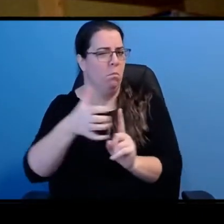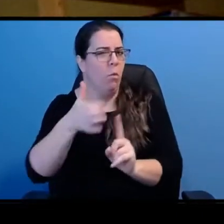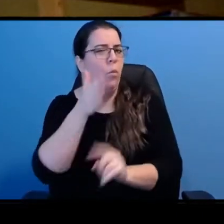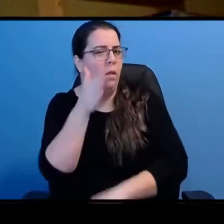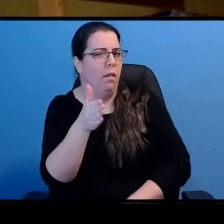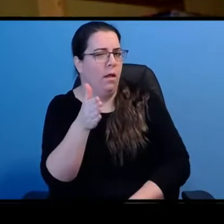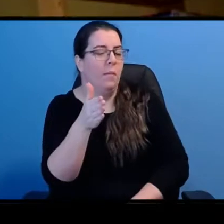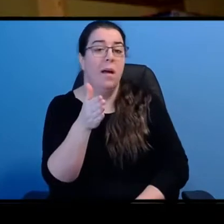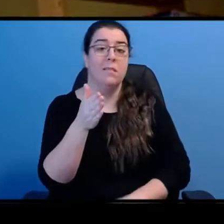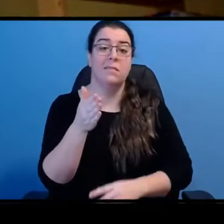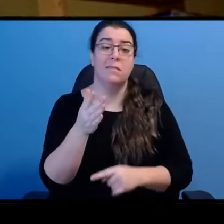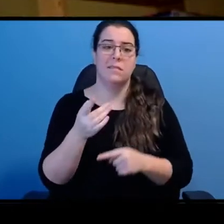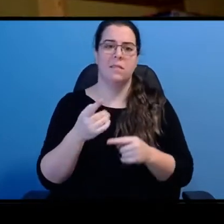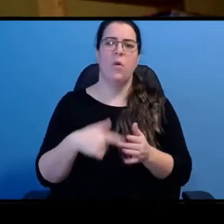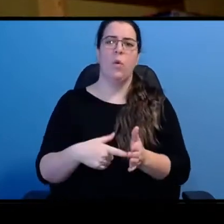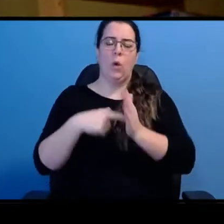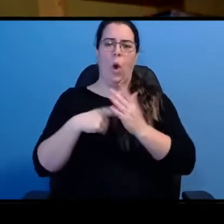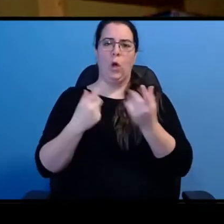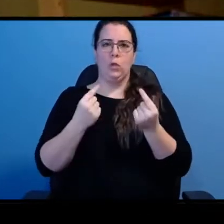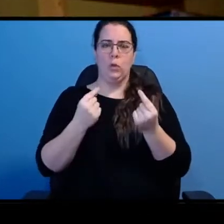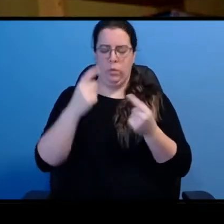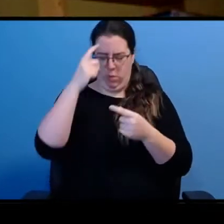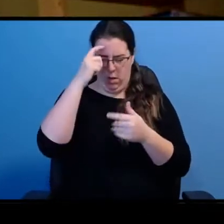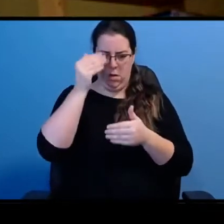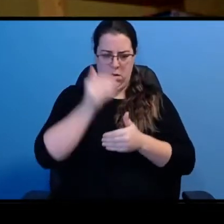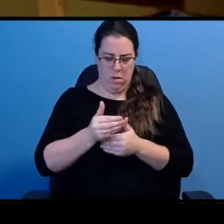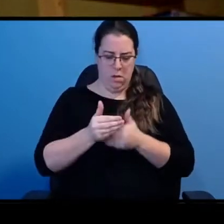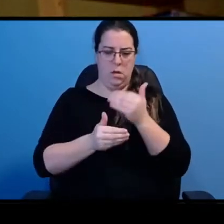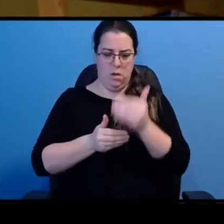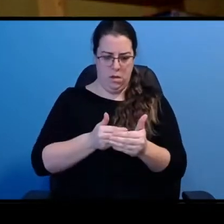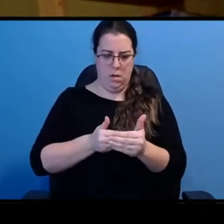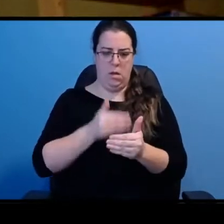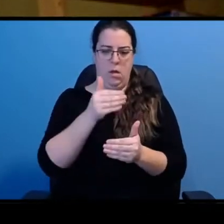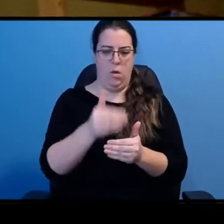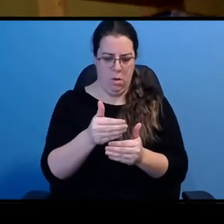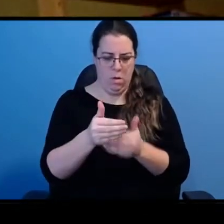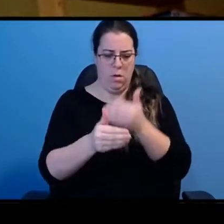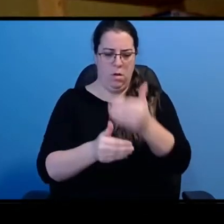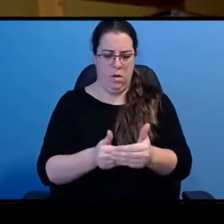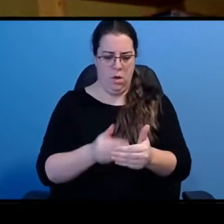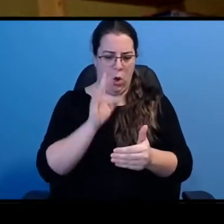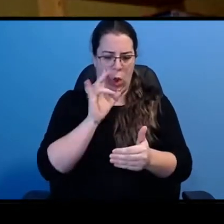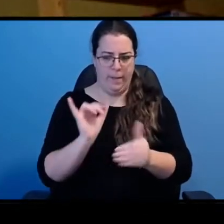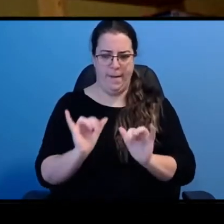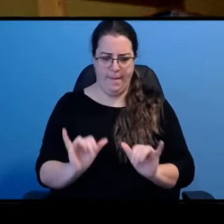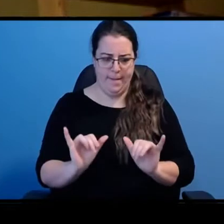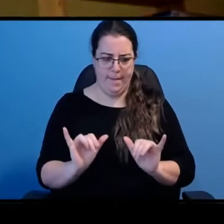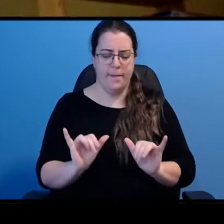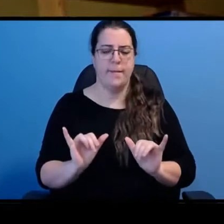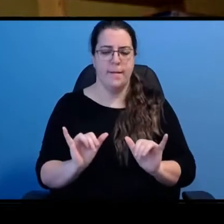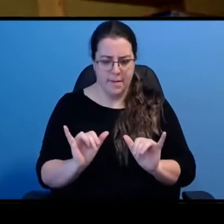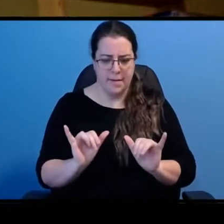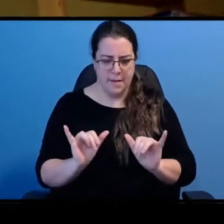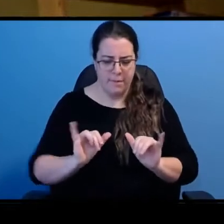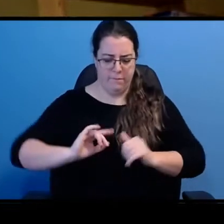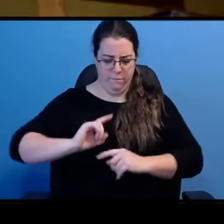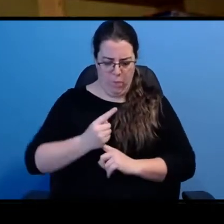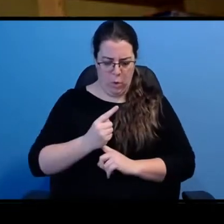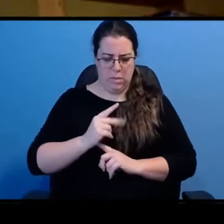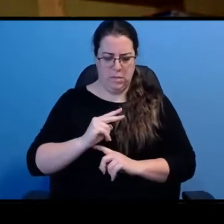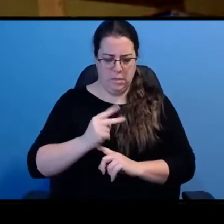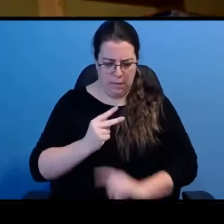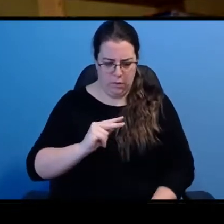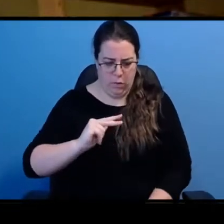go through it all mentally in your head and figure out what exactly are the steps, what's the process, and really taking into account every little